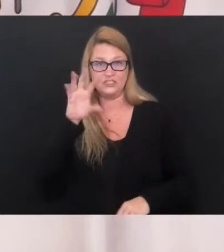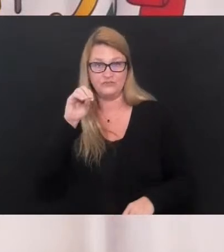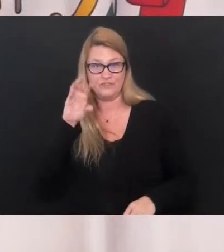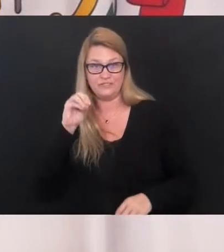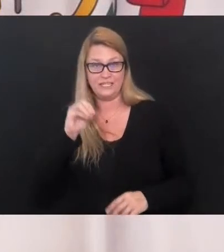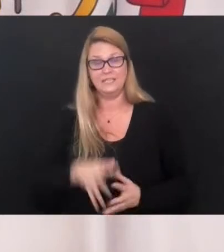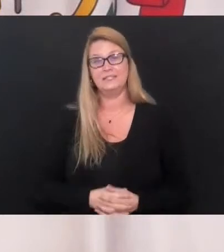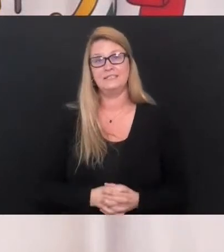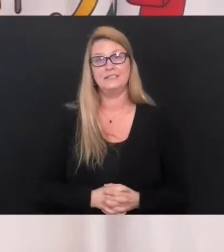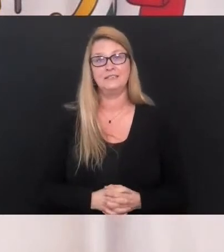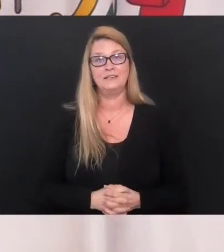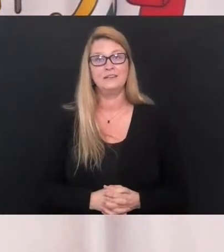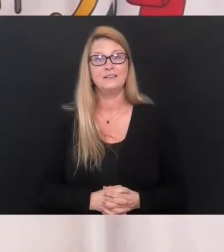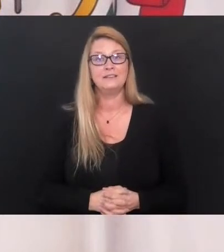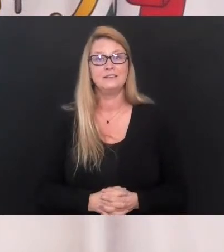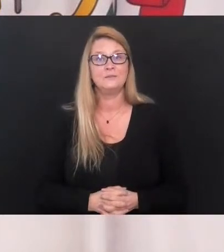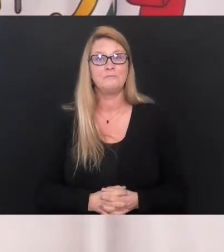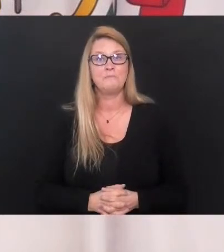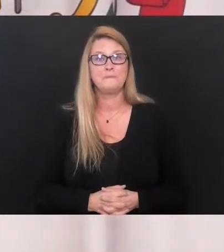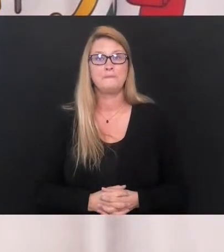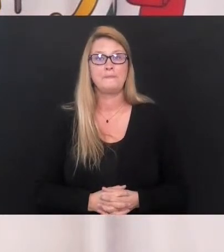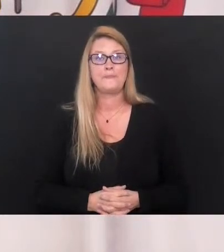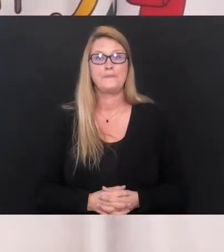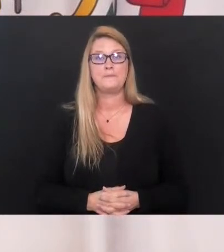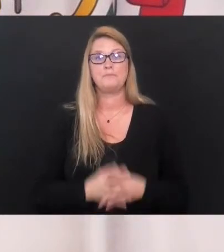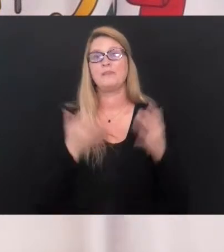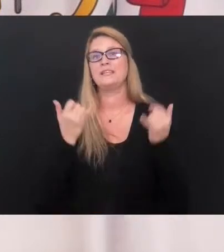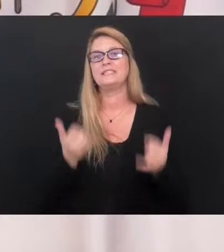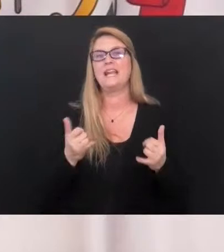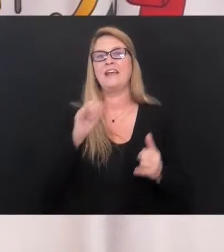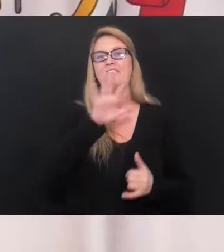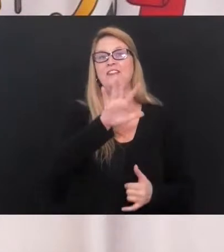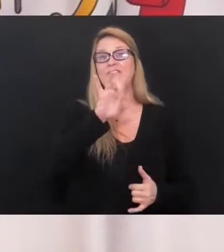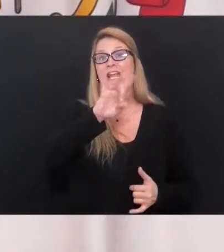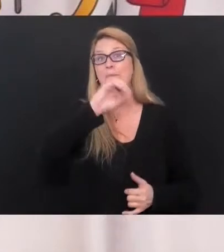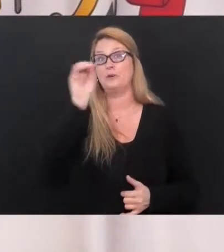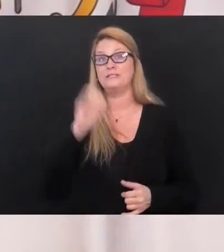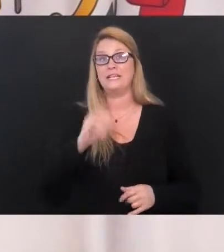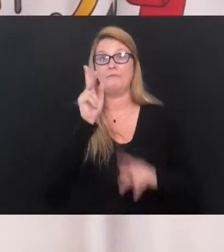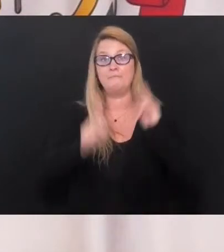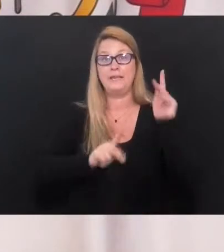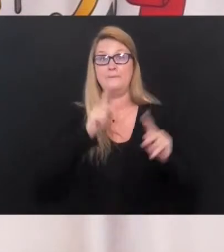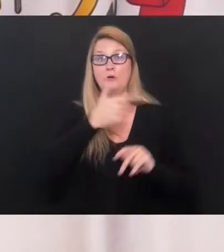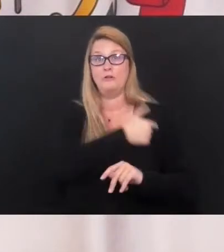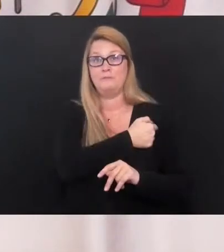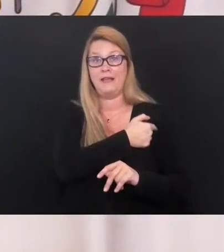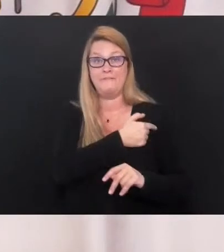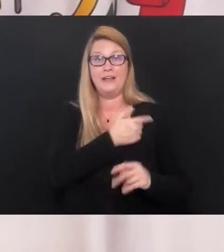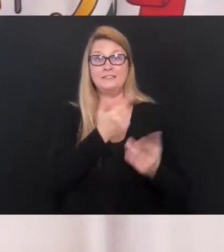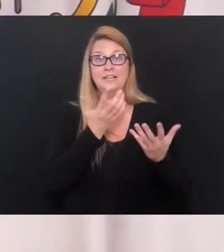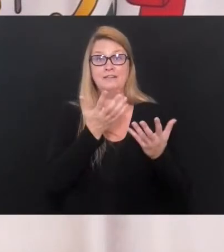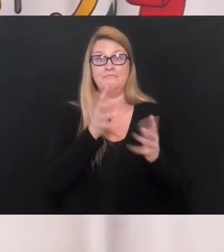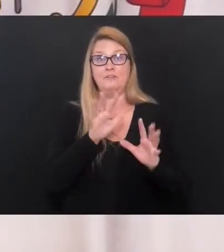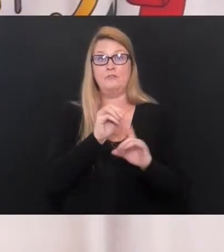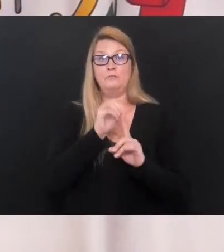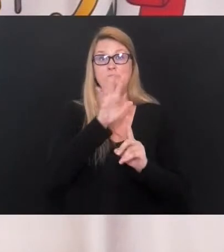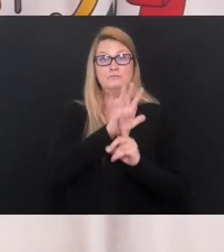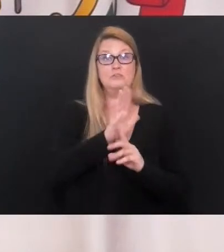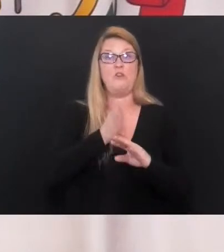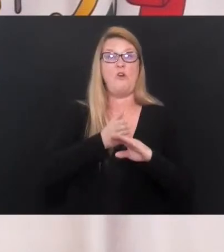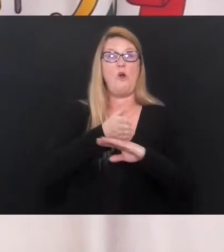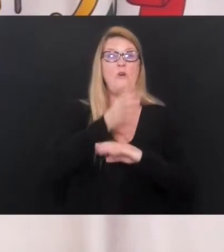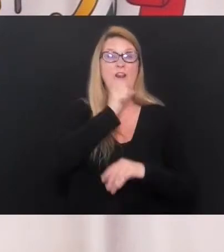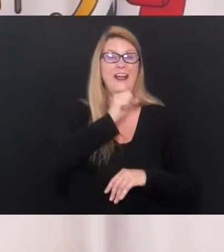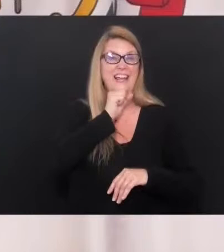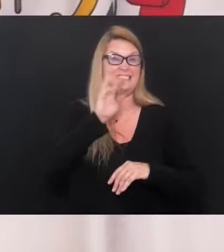great. As of today, we have vaccinated 58% of our West Virginians that are over 65